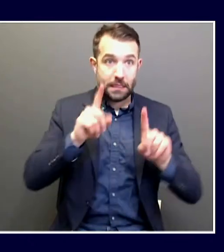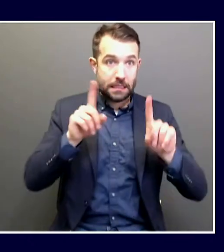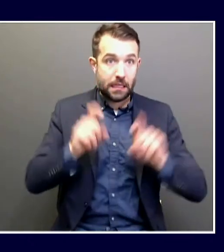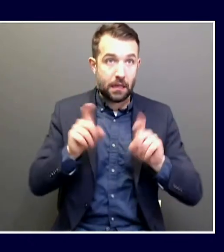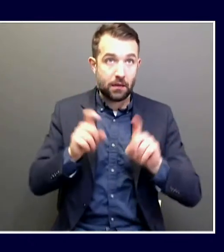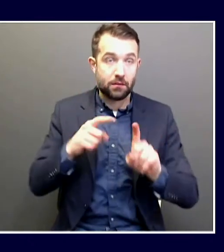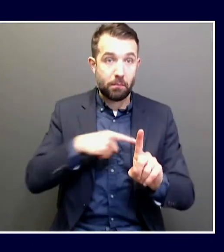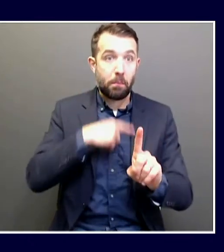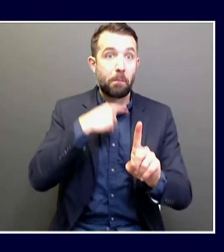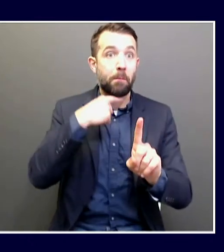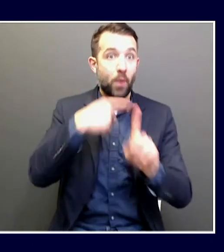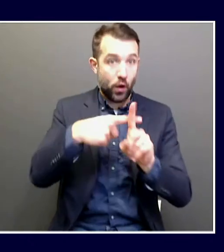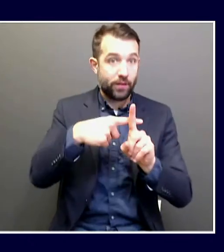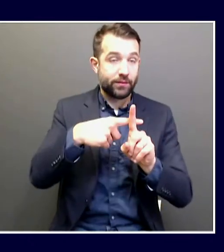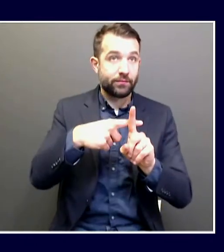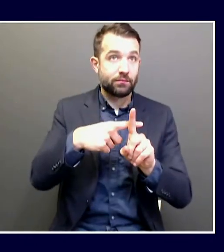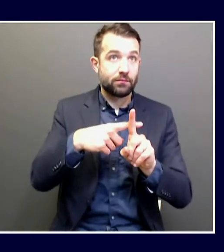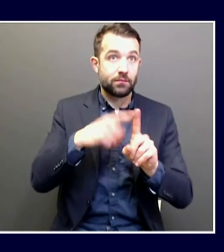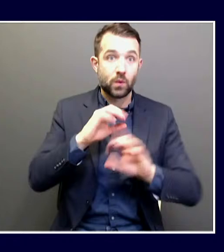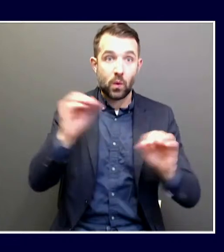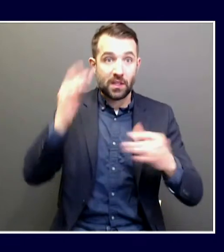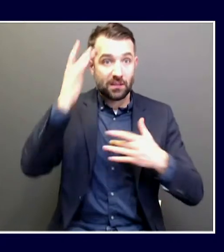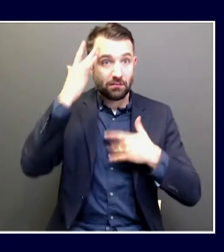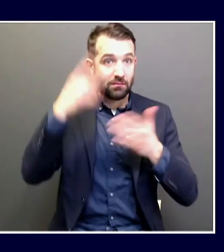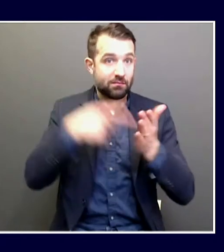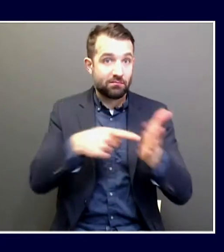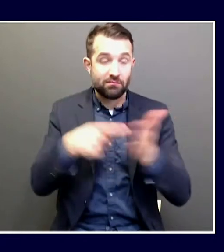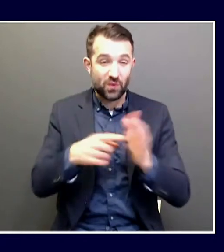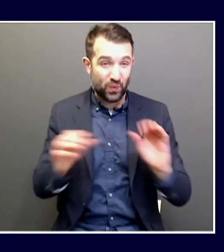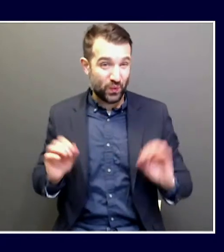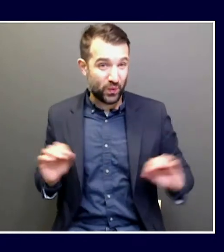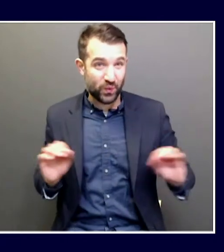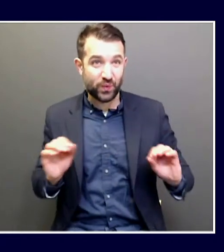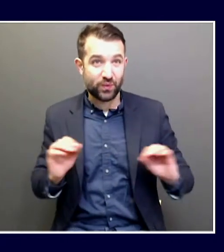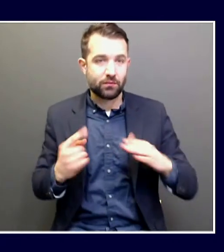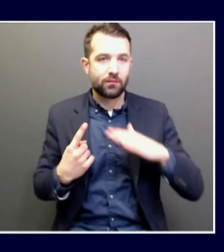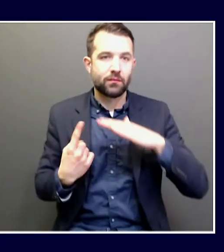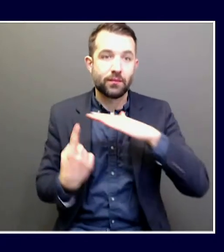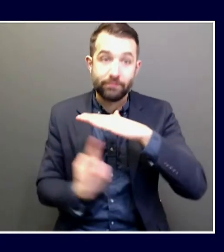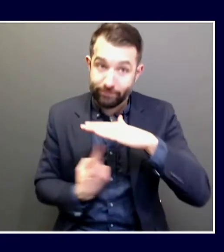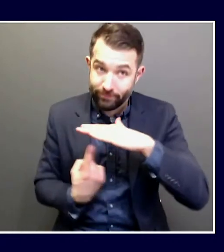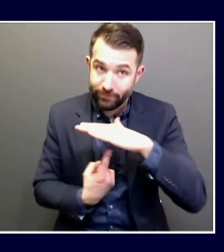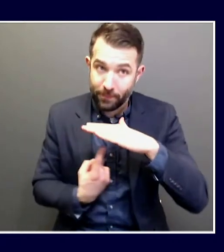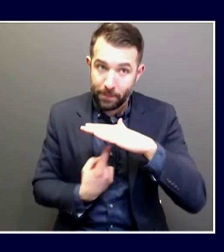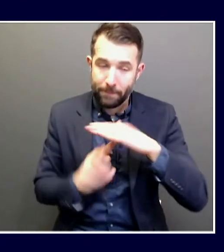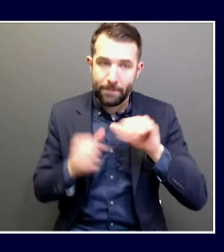symptoms, the smart thing to do is to continue isolating until day 10.